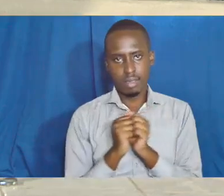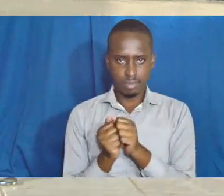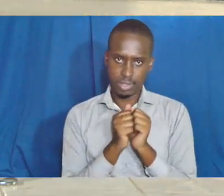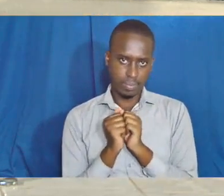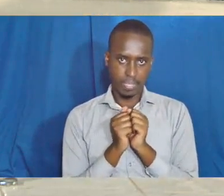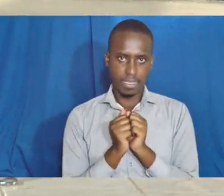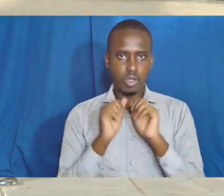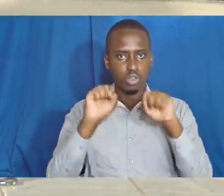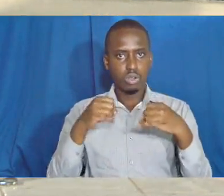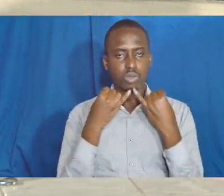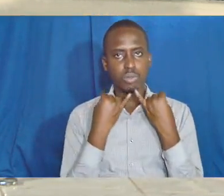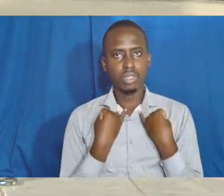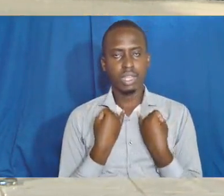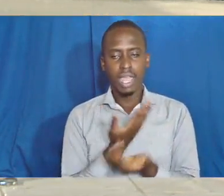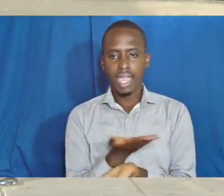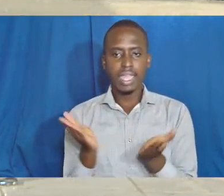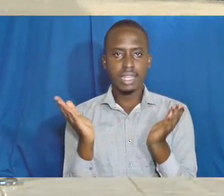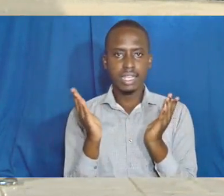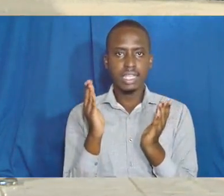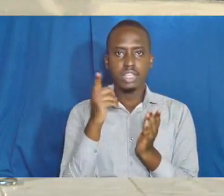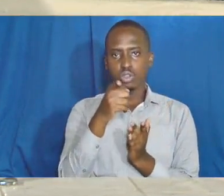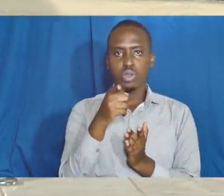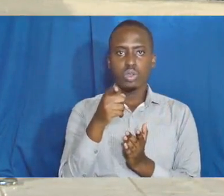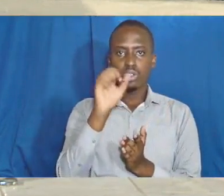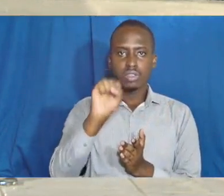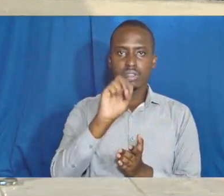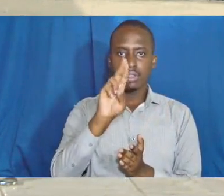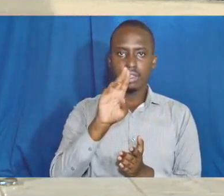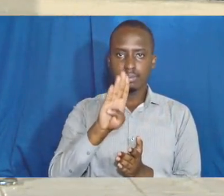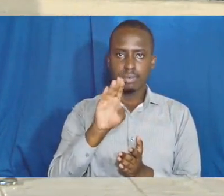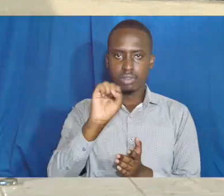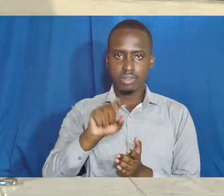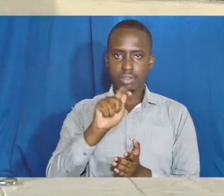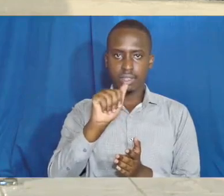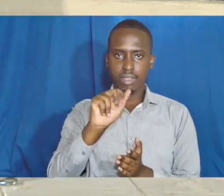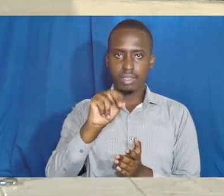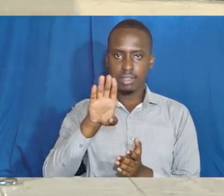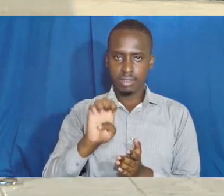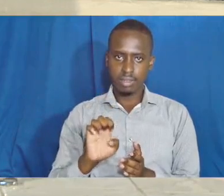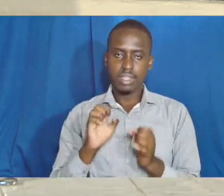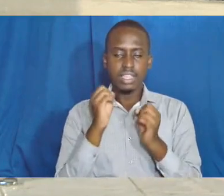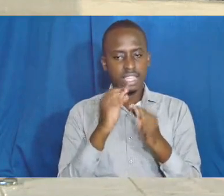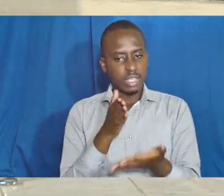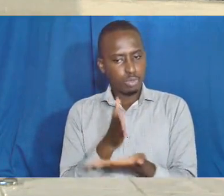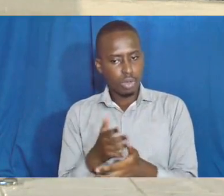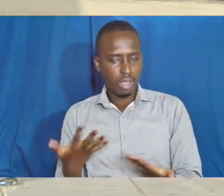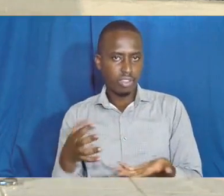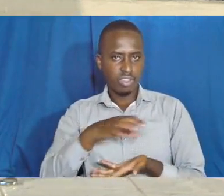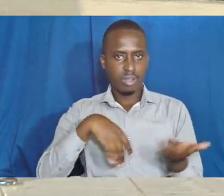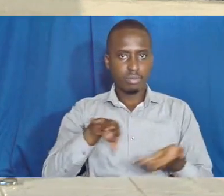So can you tell that those substances are either mixtures or pure substances?